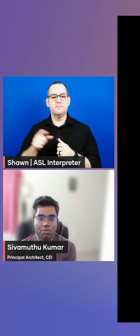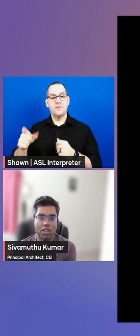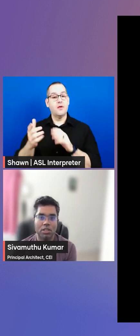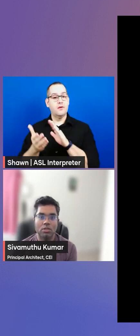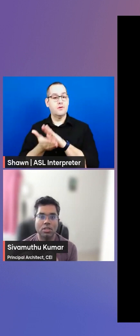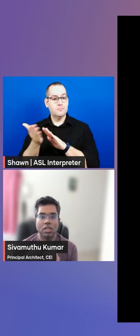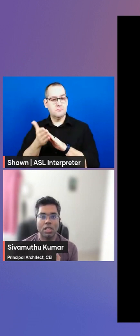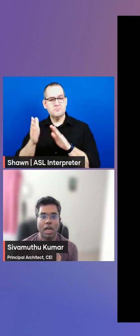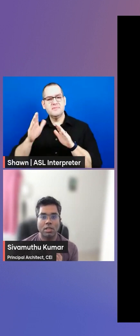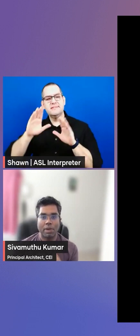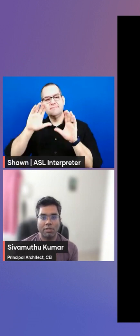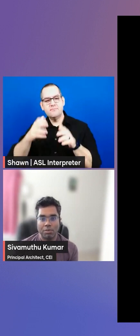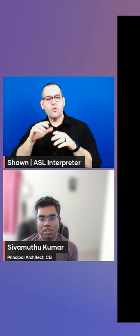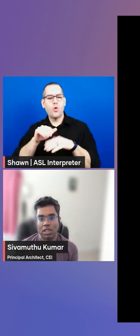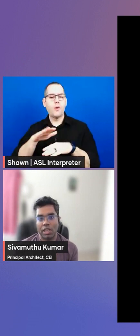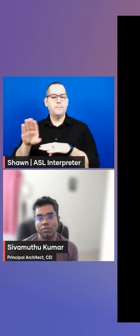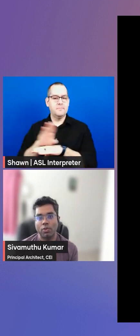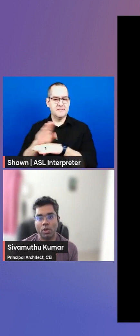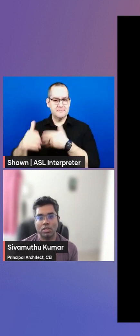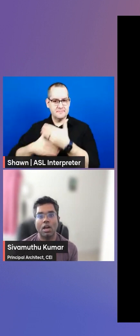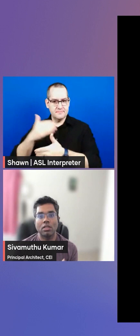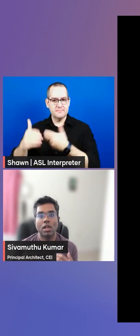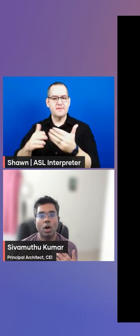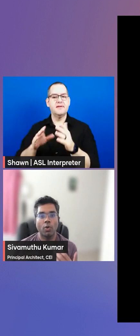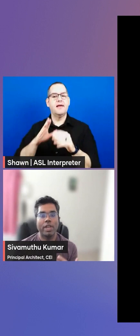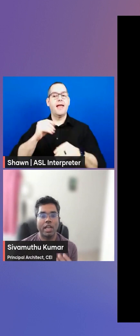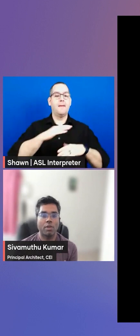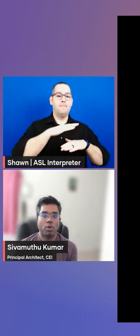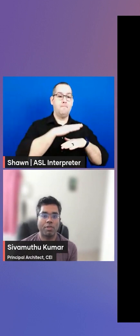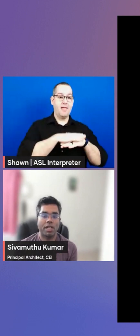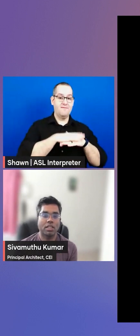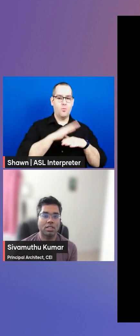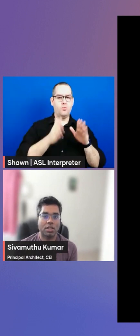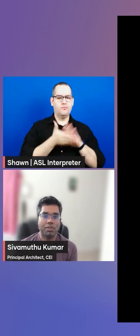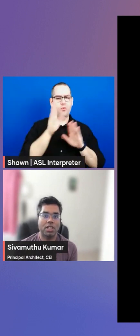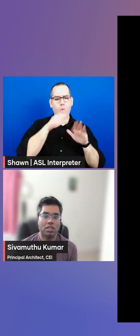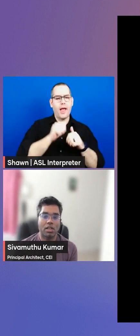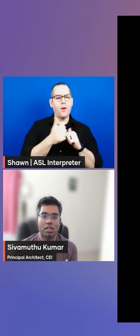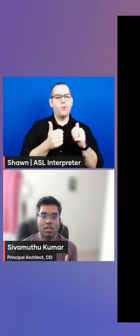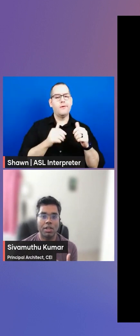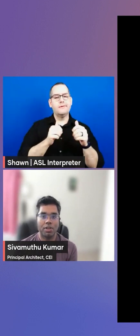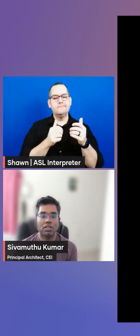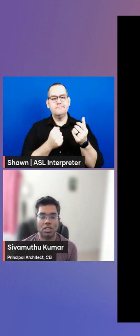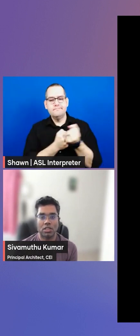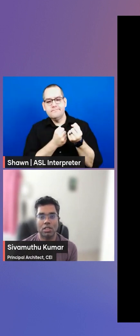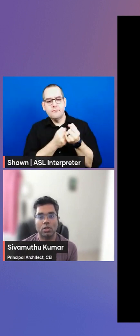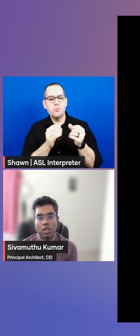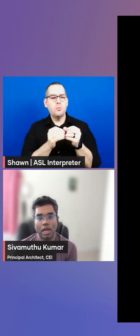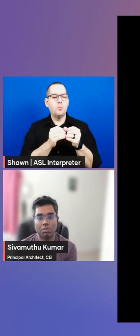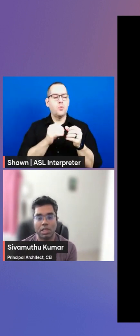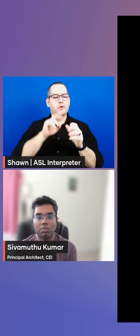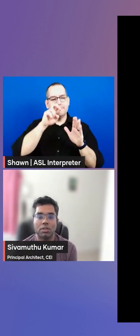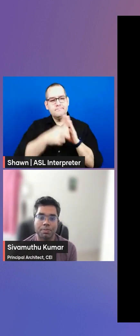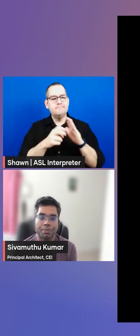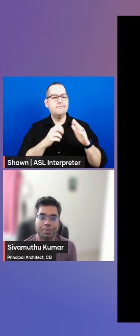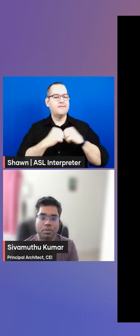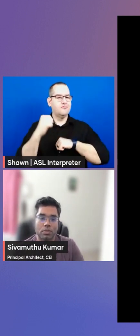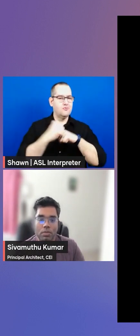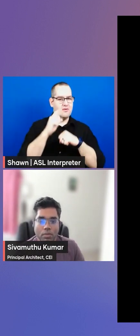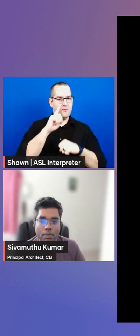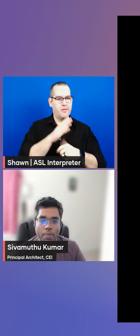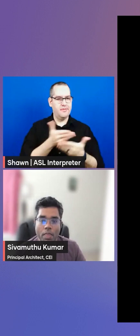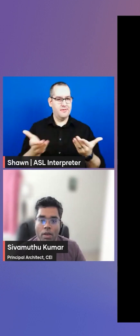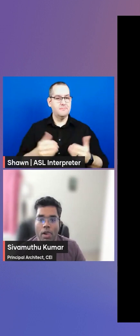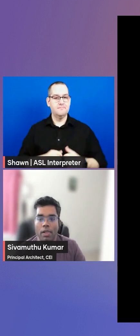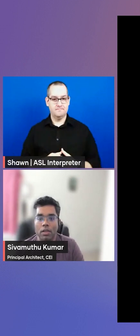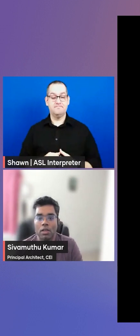on the business objectives and the platform engineering focus on how we can provide a service or infrastructure to the app teams.